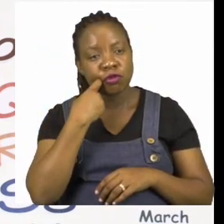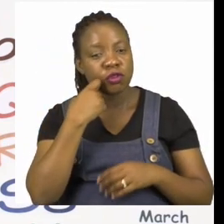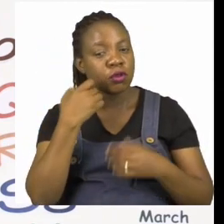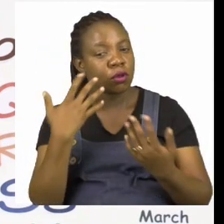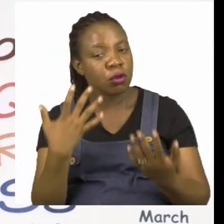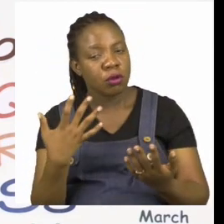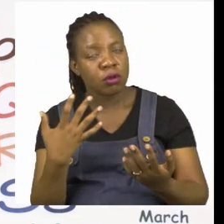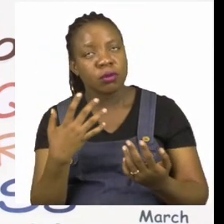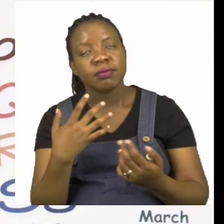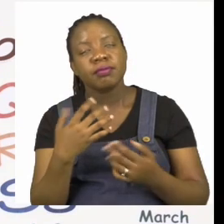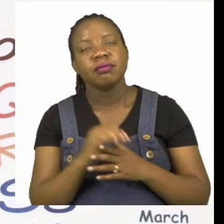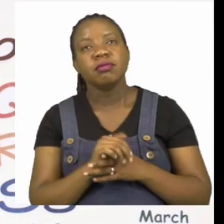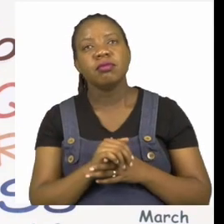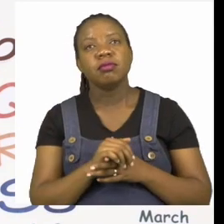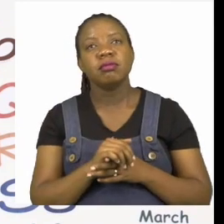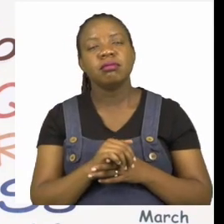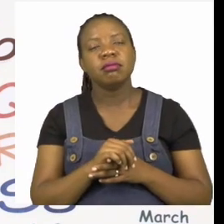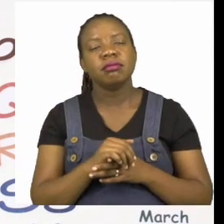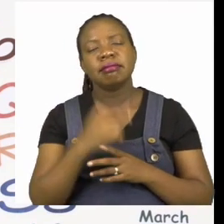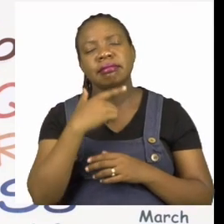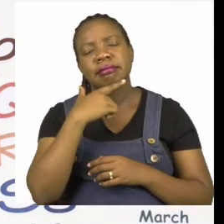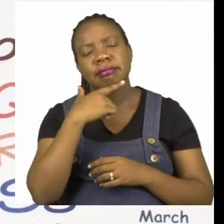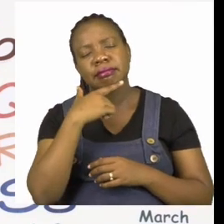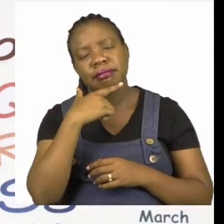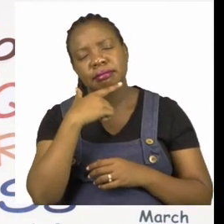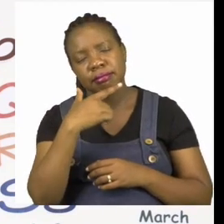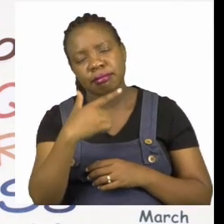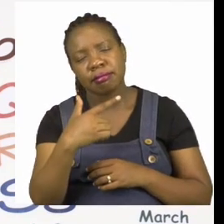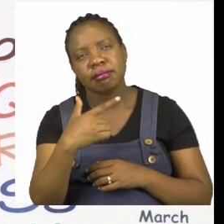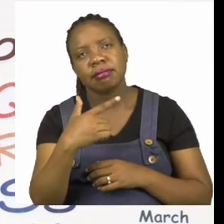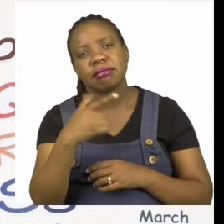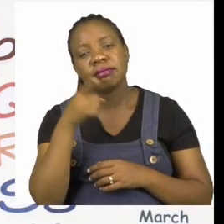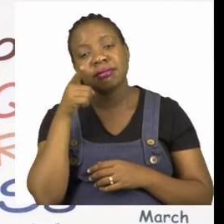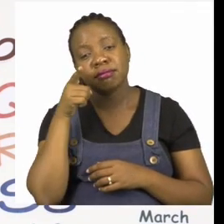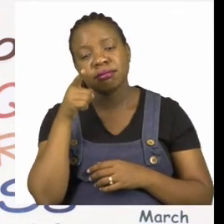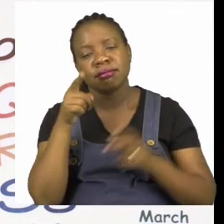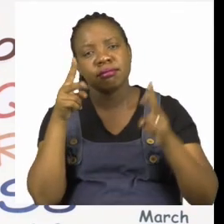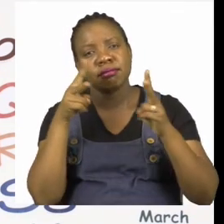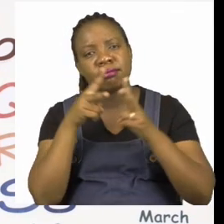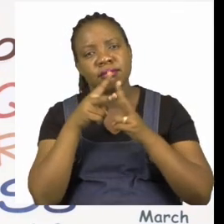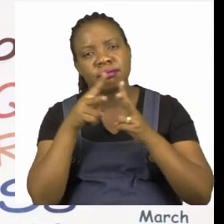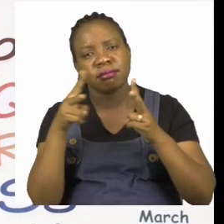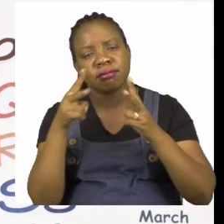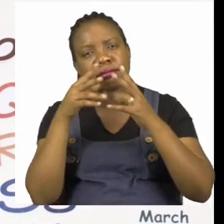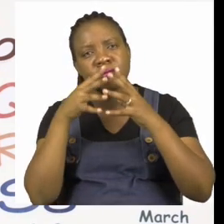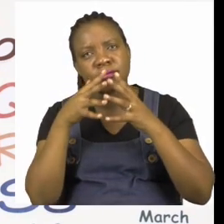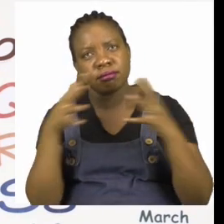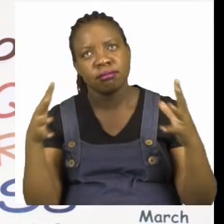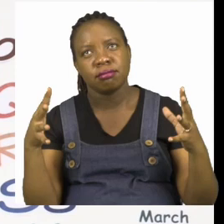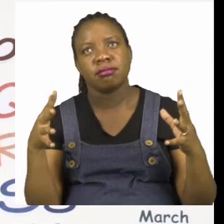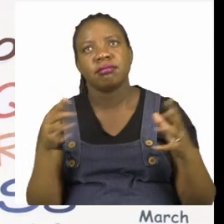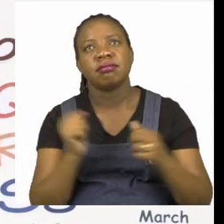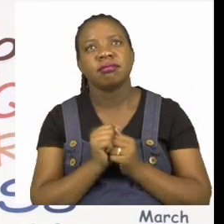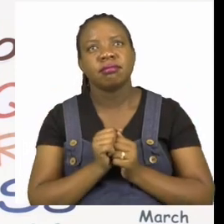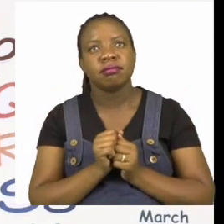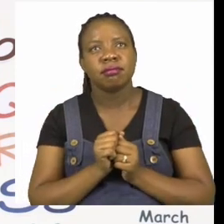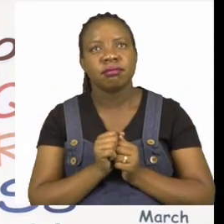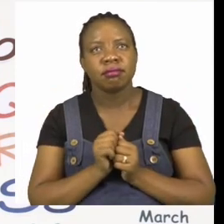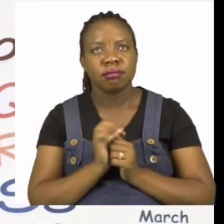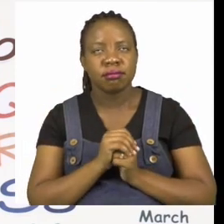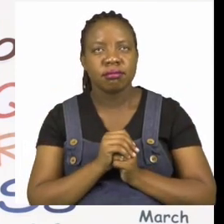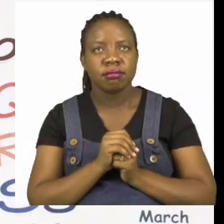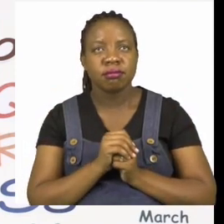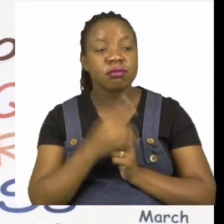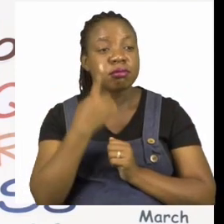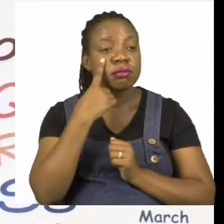much. Much. So have fun today with your diagraphs. Take your time, sound them out loud